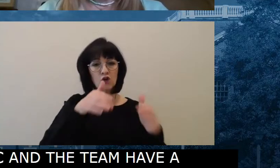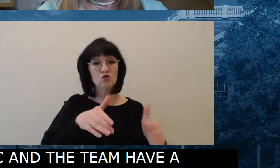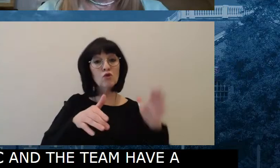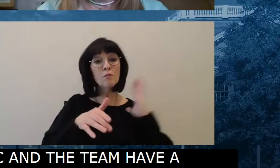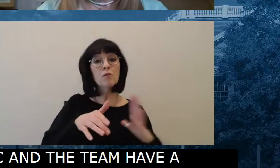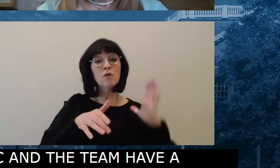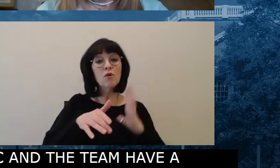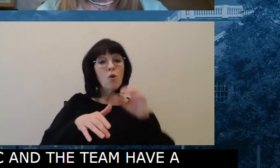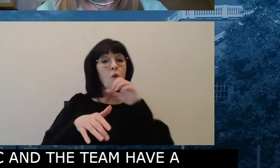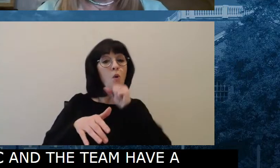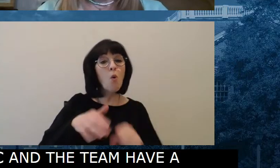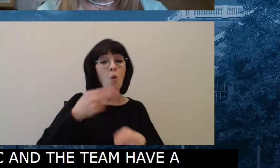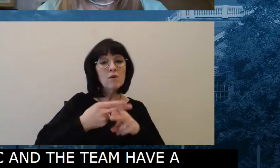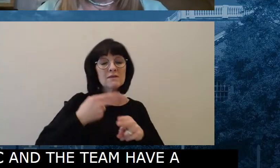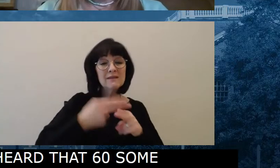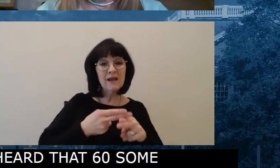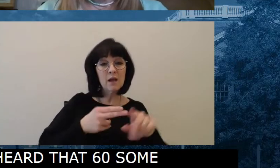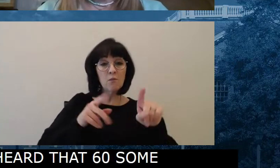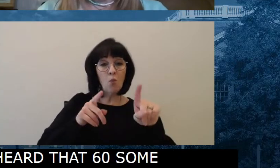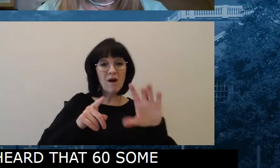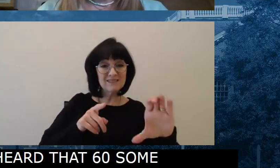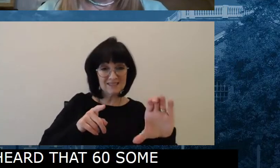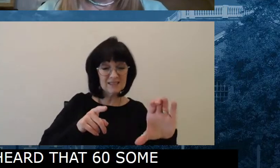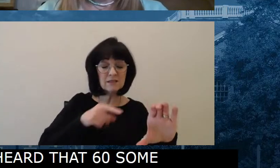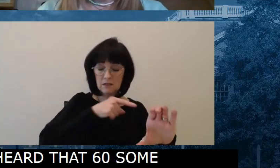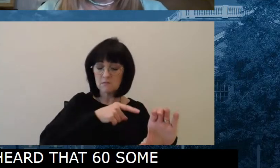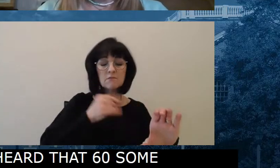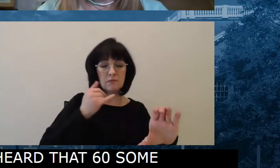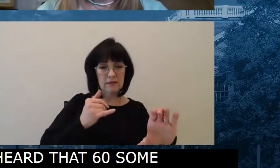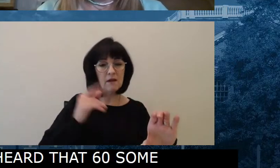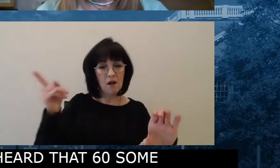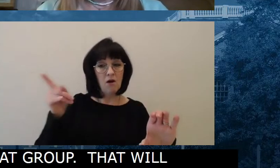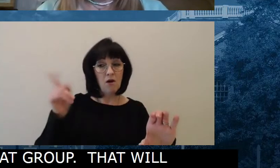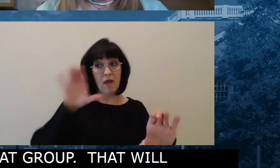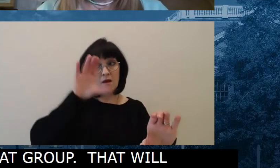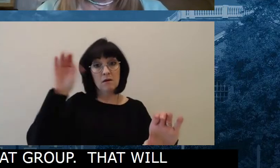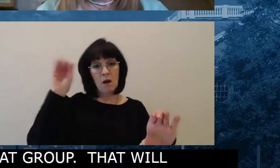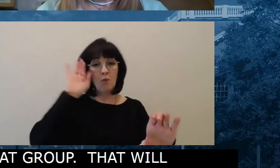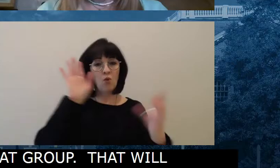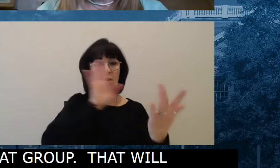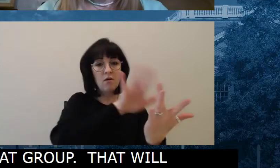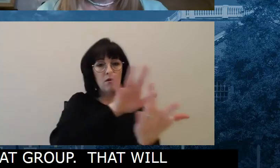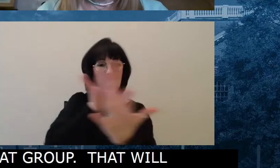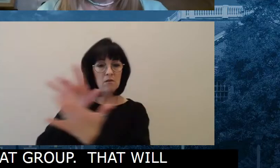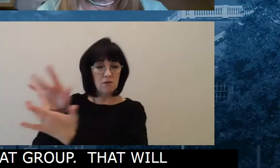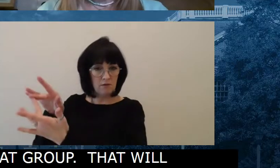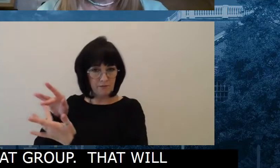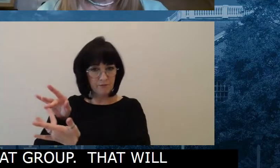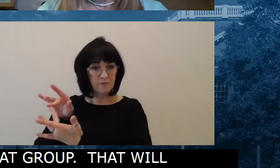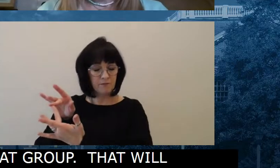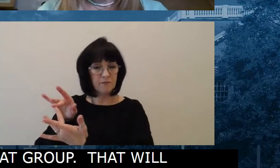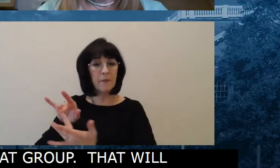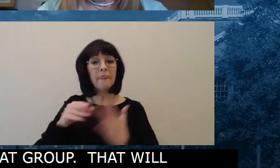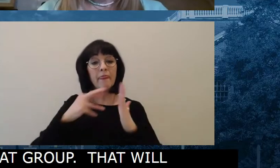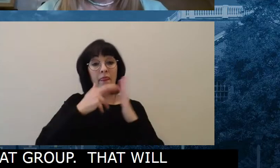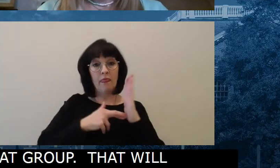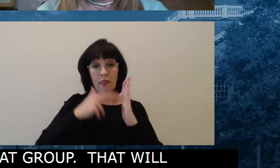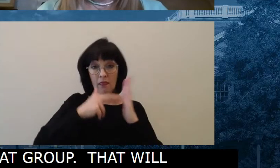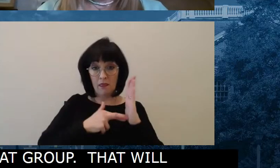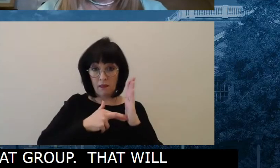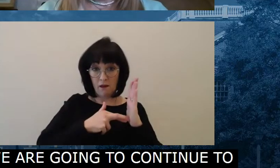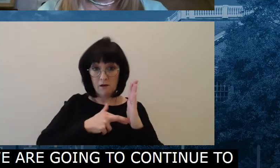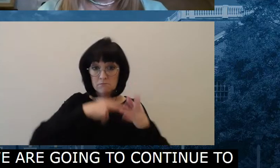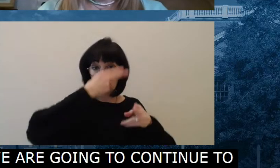continue to do that kind of outreach for those employers to get signed up. Some will be larger